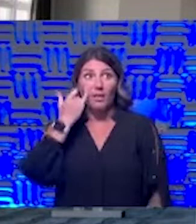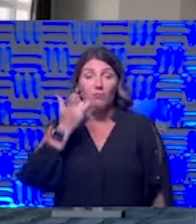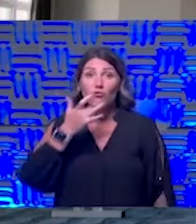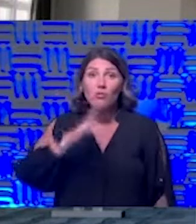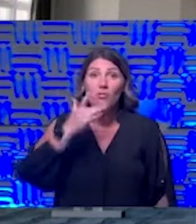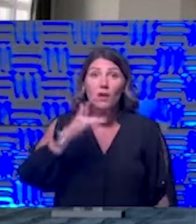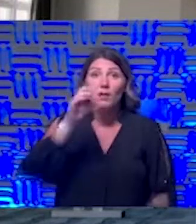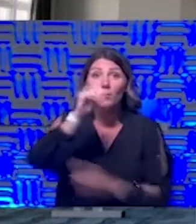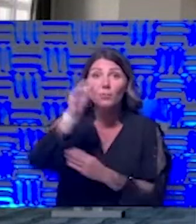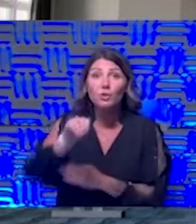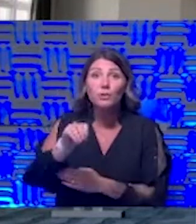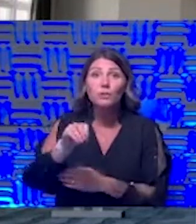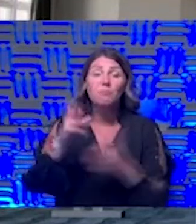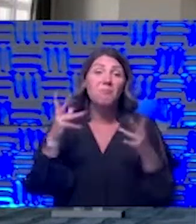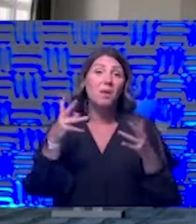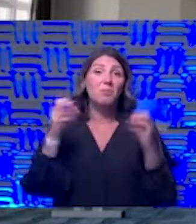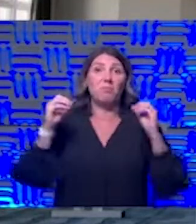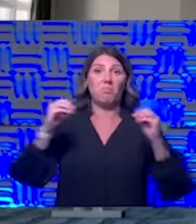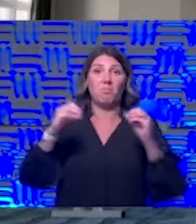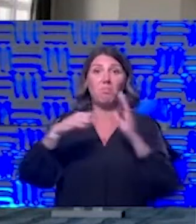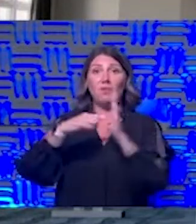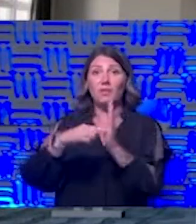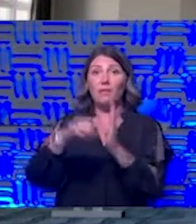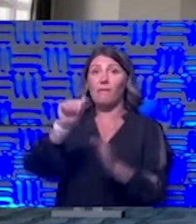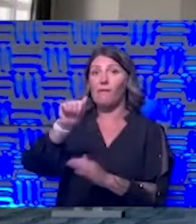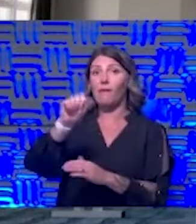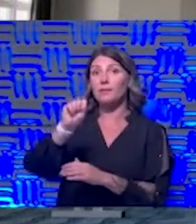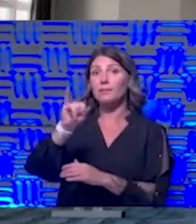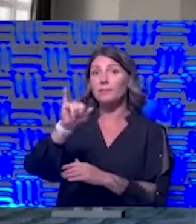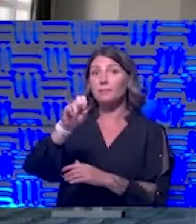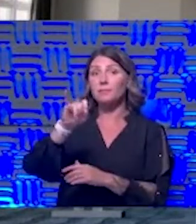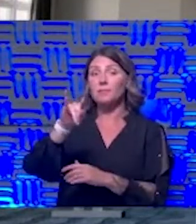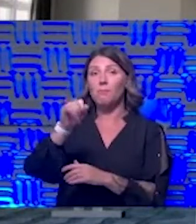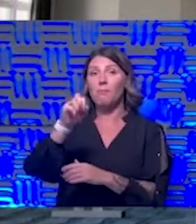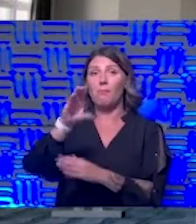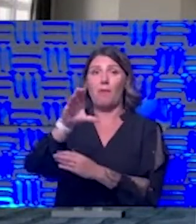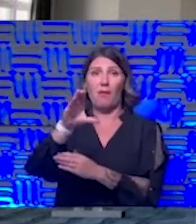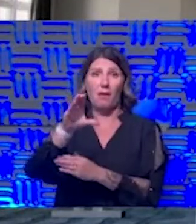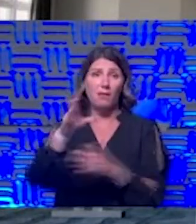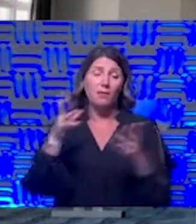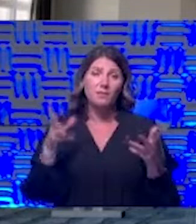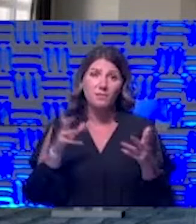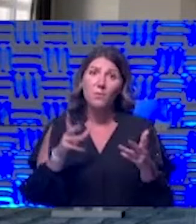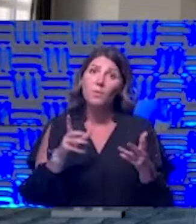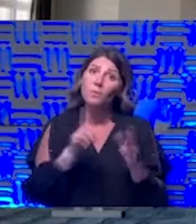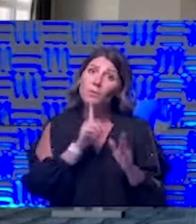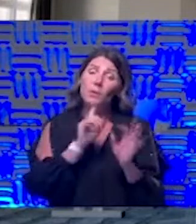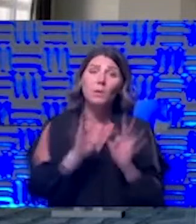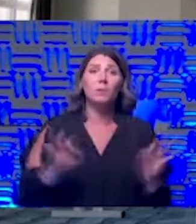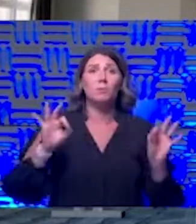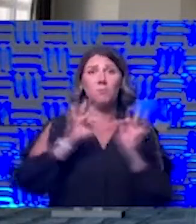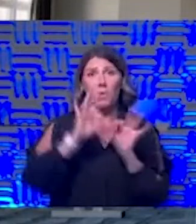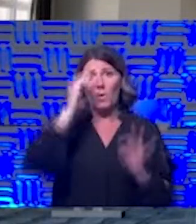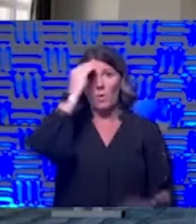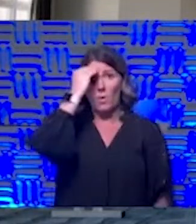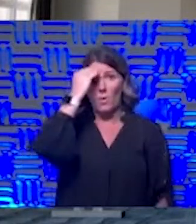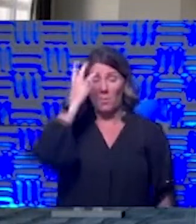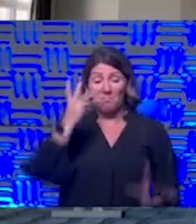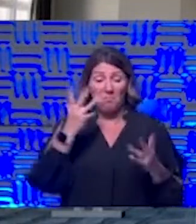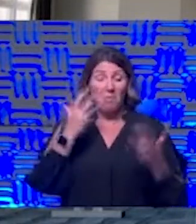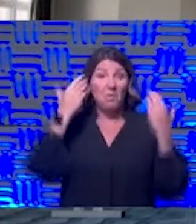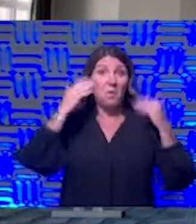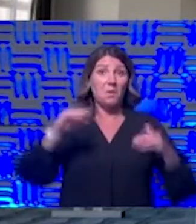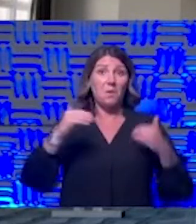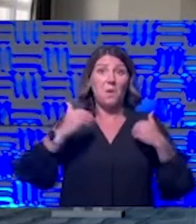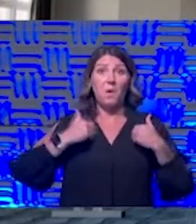percentage of people who may be asymptomatic throughout the whole course? And so it's important to know that you may not know that you've had contact